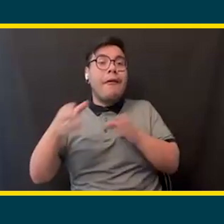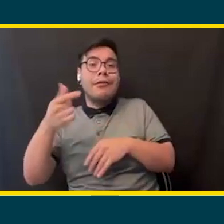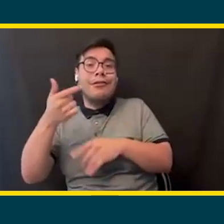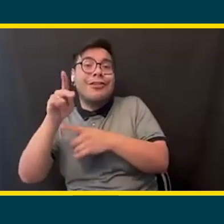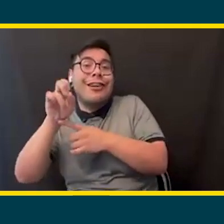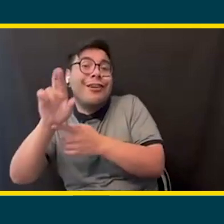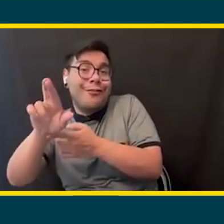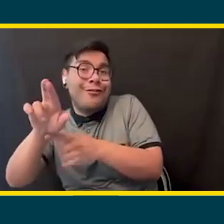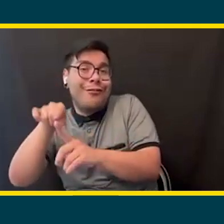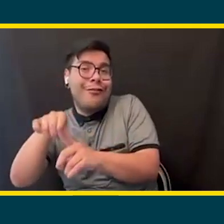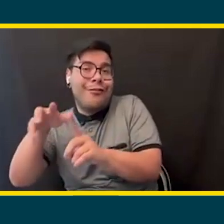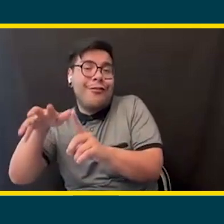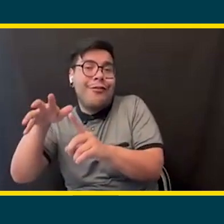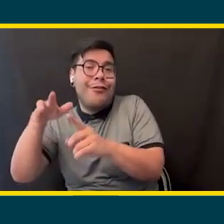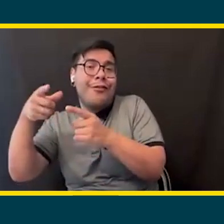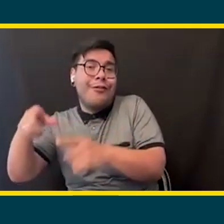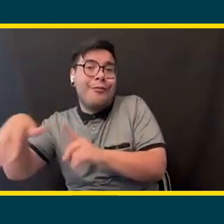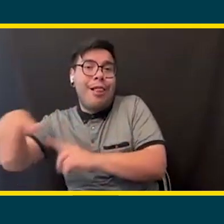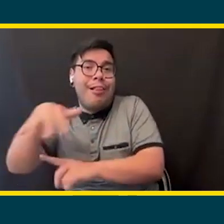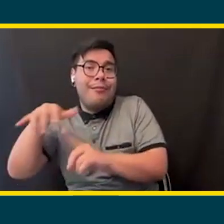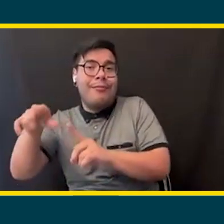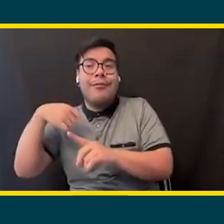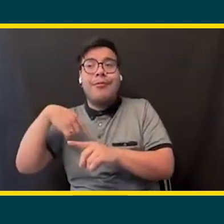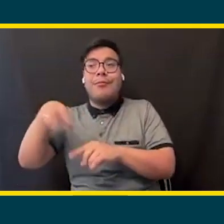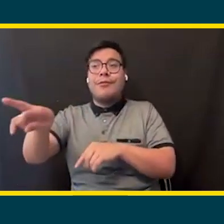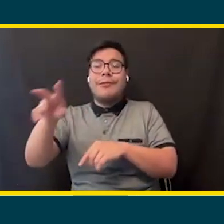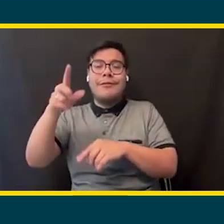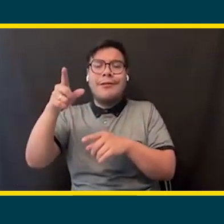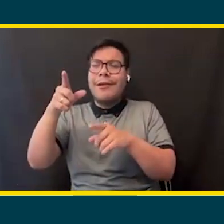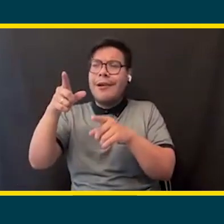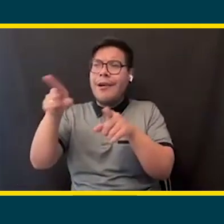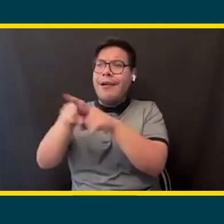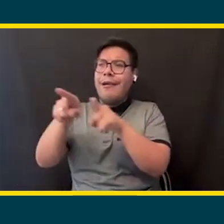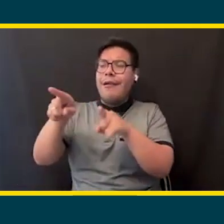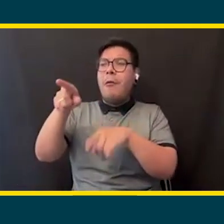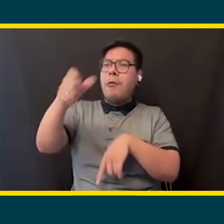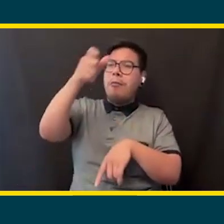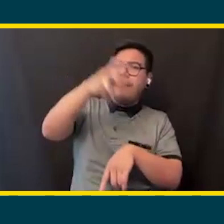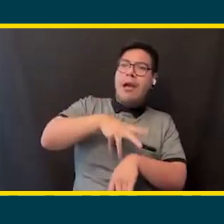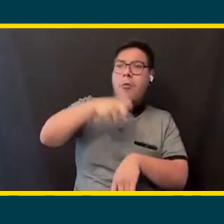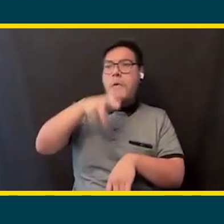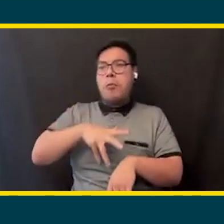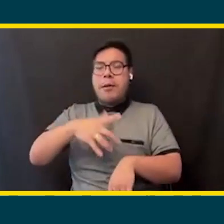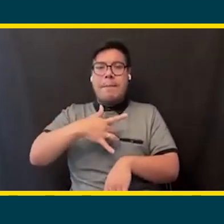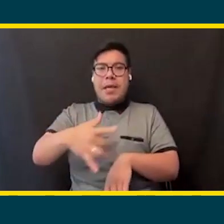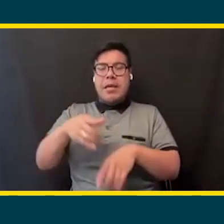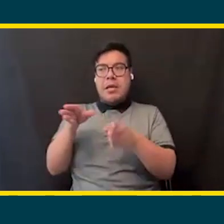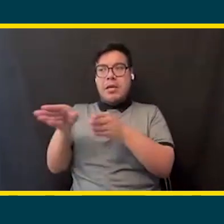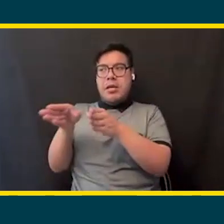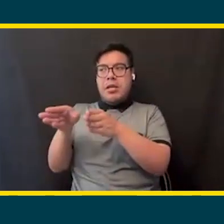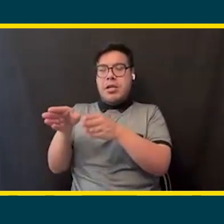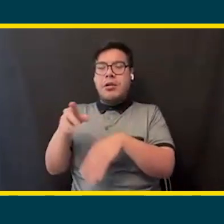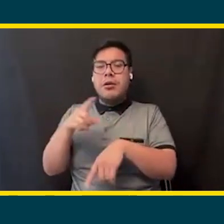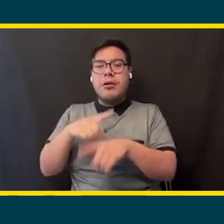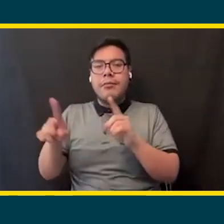that we perceive in a way that are being something a man or a woman would do, but it's much more